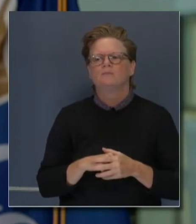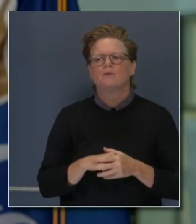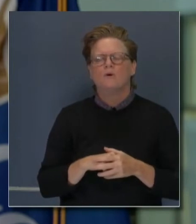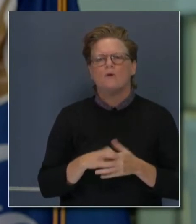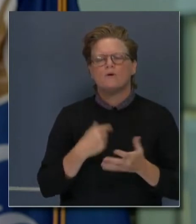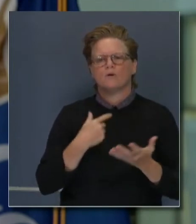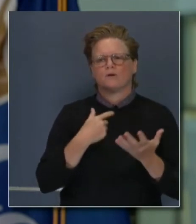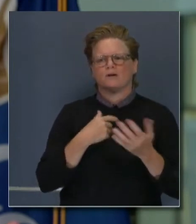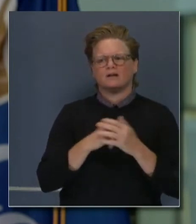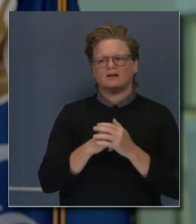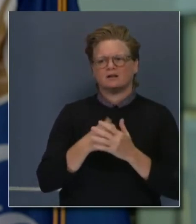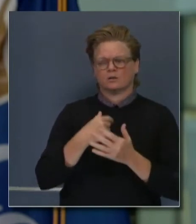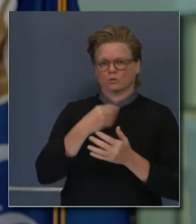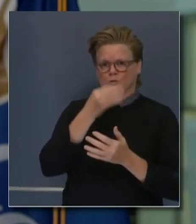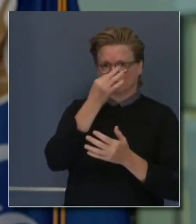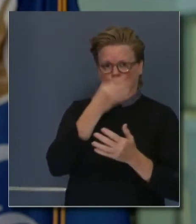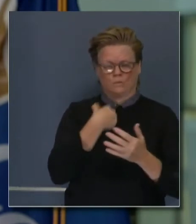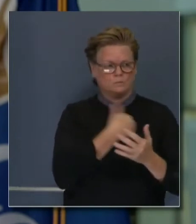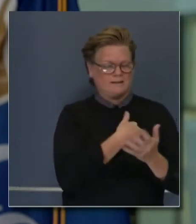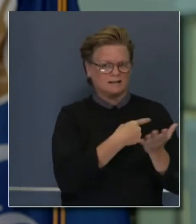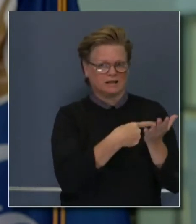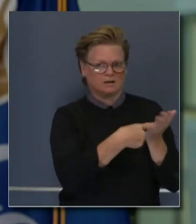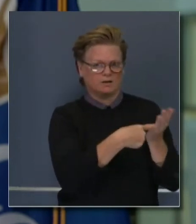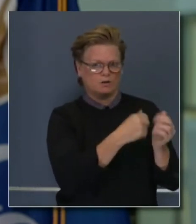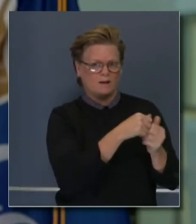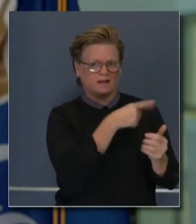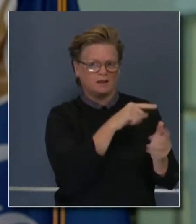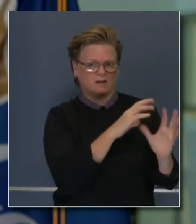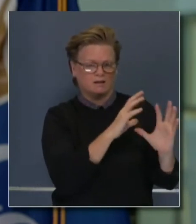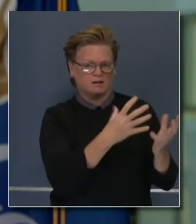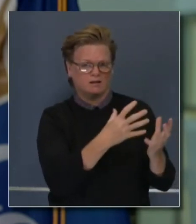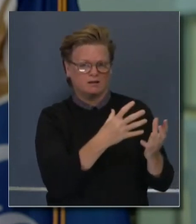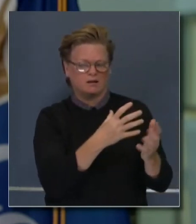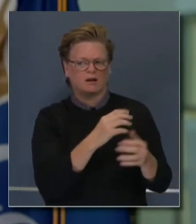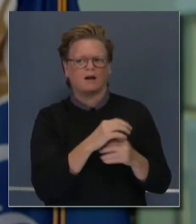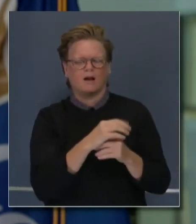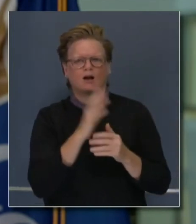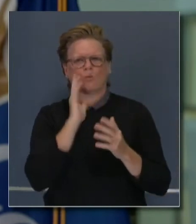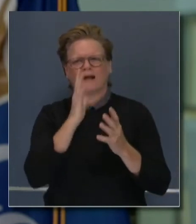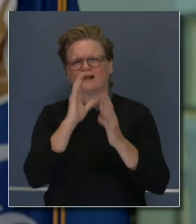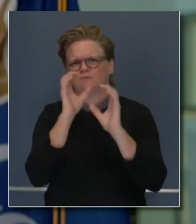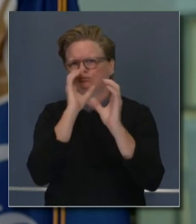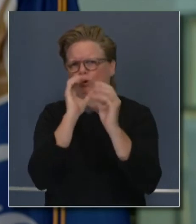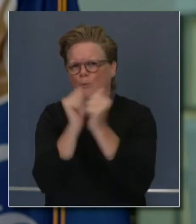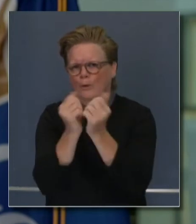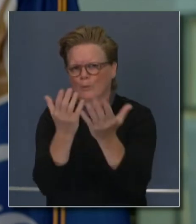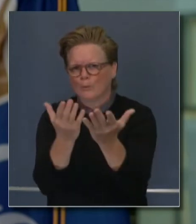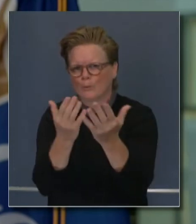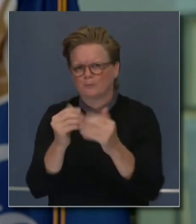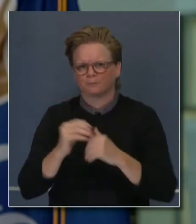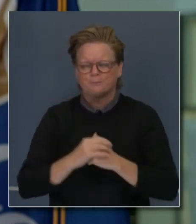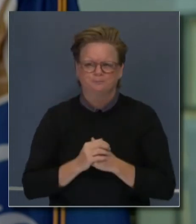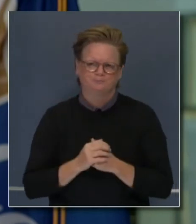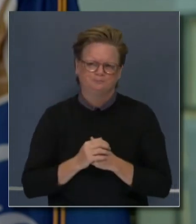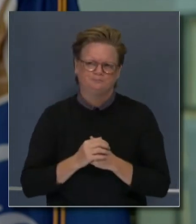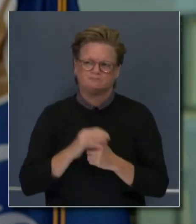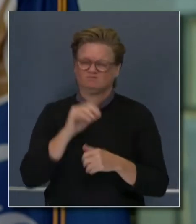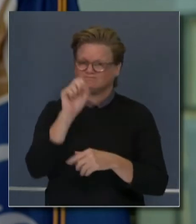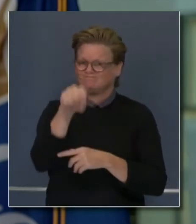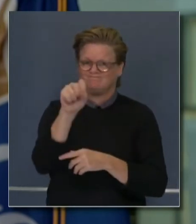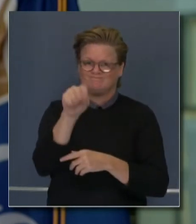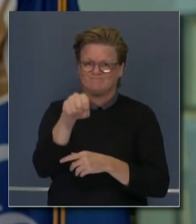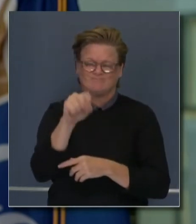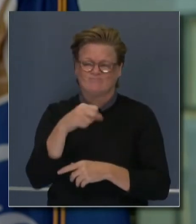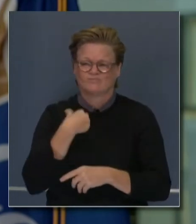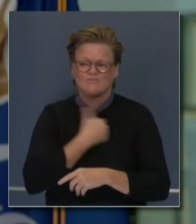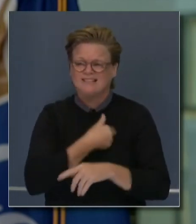soon as we work through that. One of my afternoon meetings is in this space, and we're actively looking to see where we land on